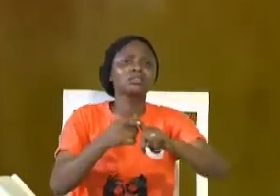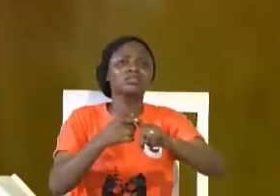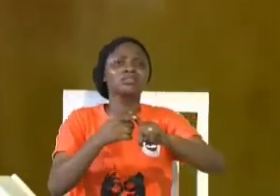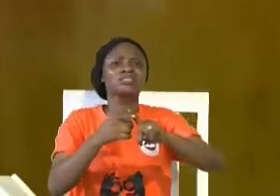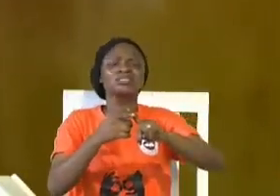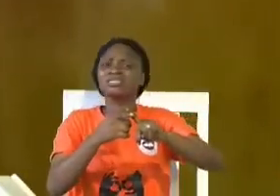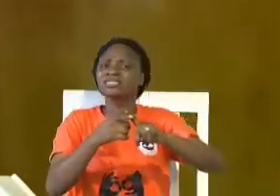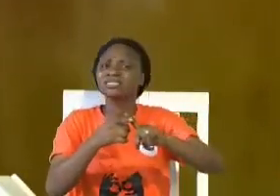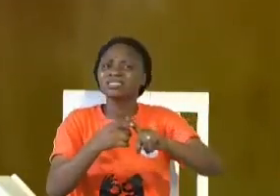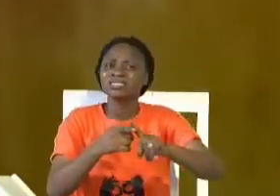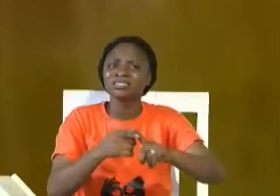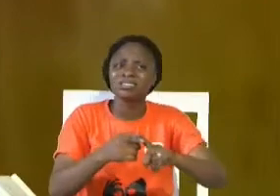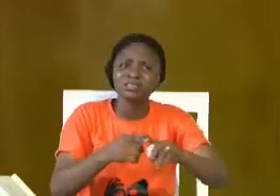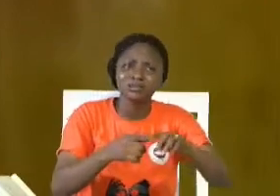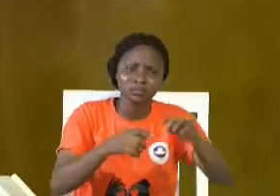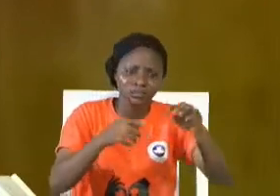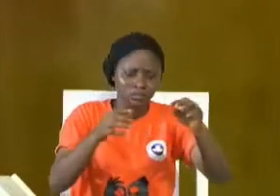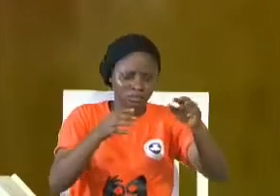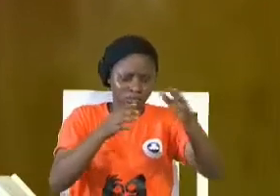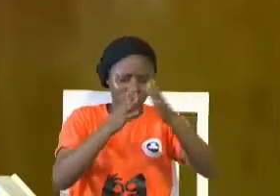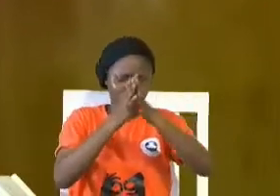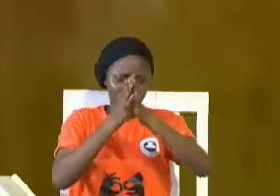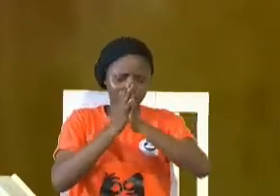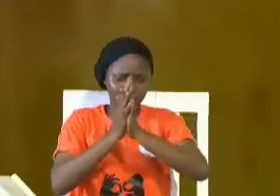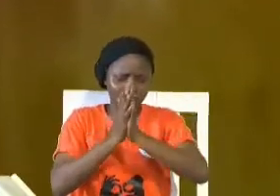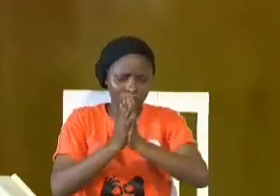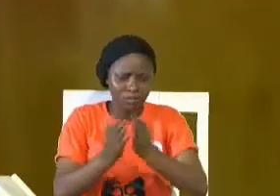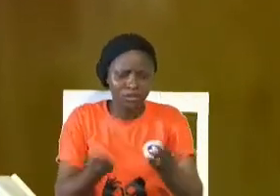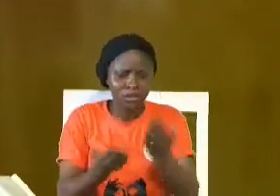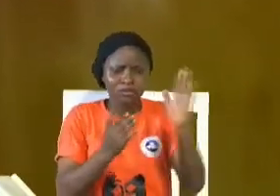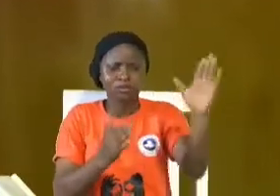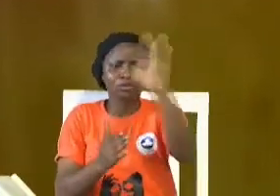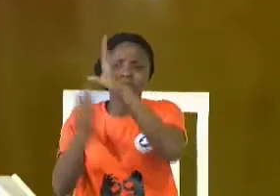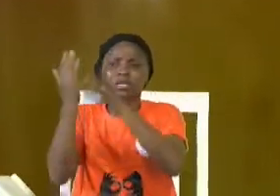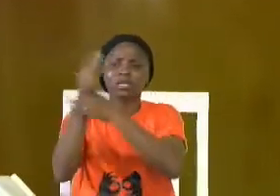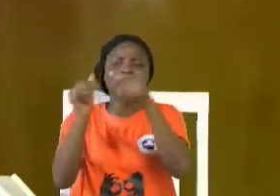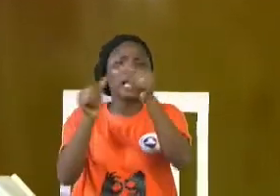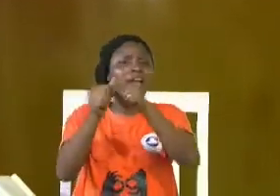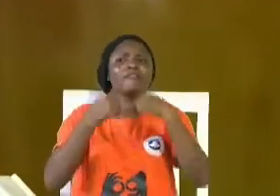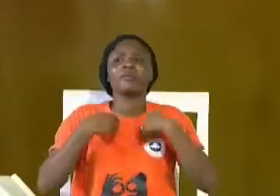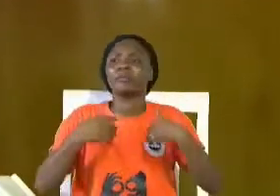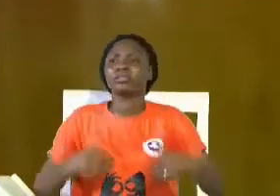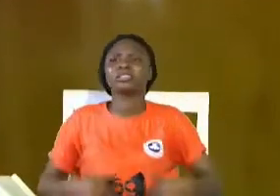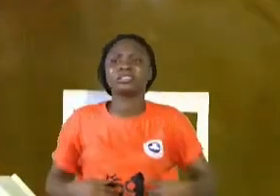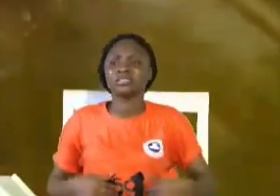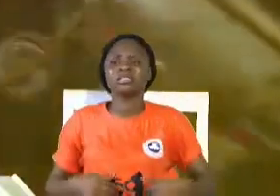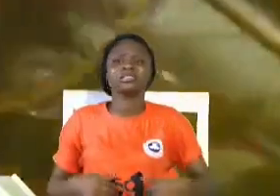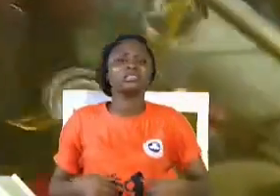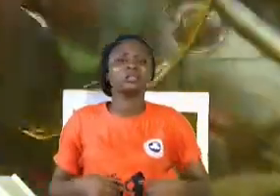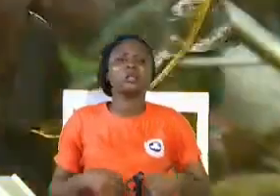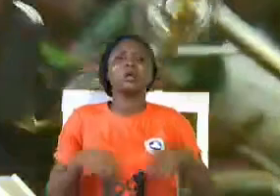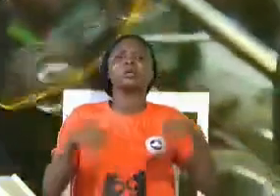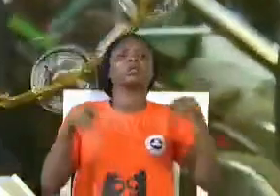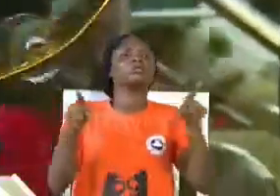He's a beverage. Lift your hands, everybody. So